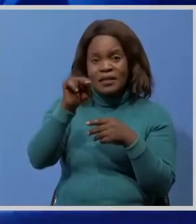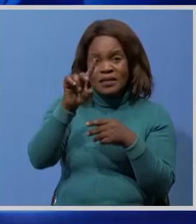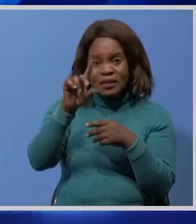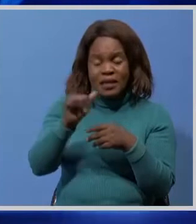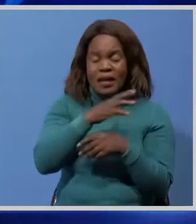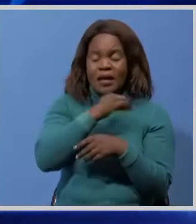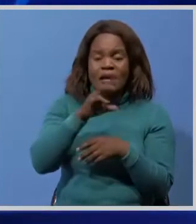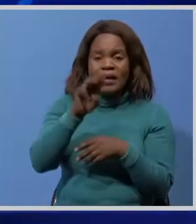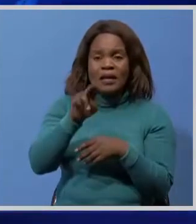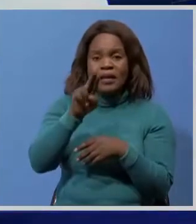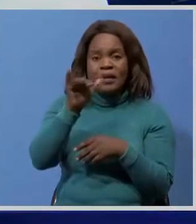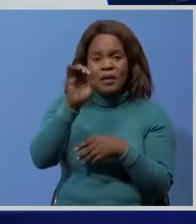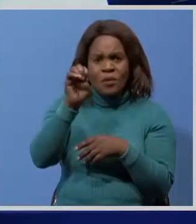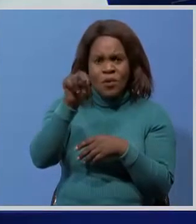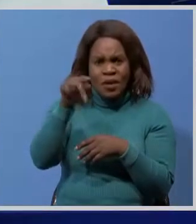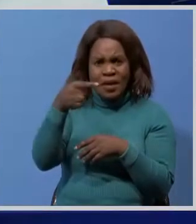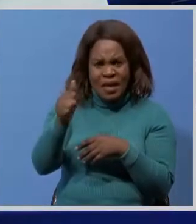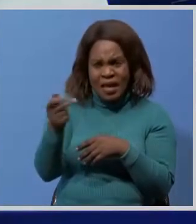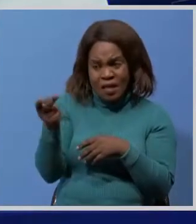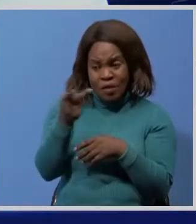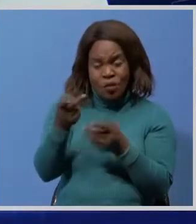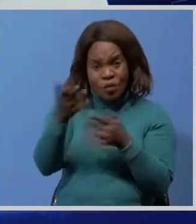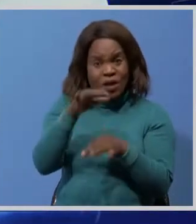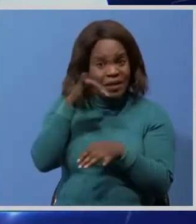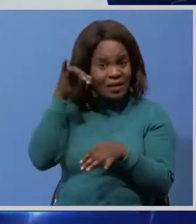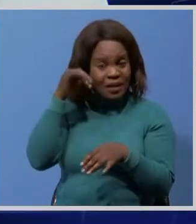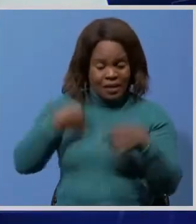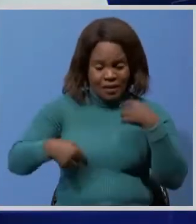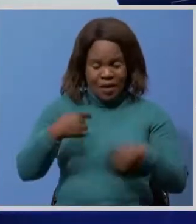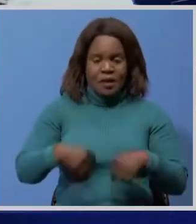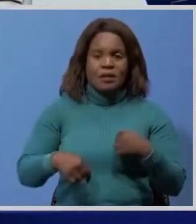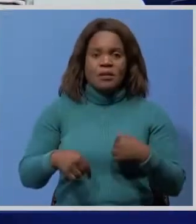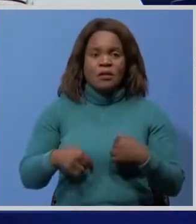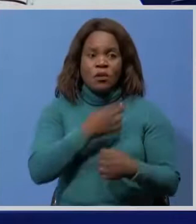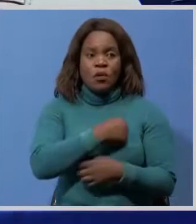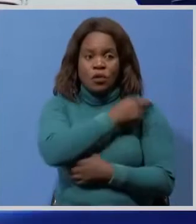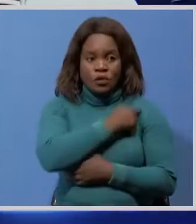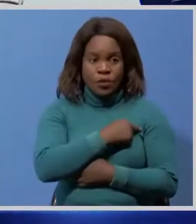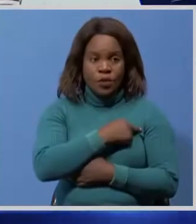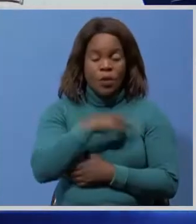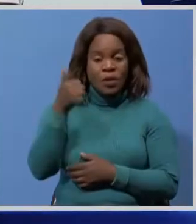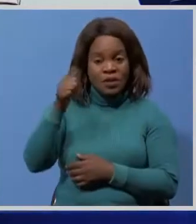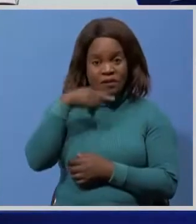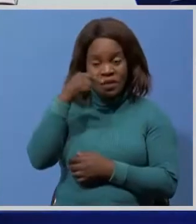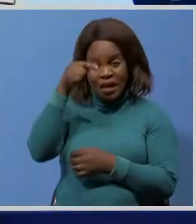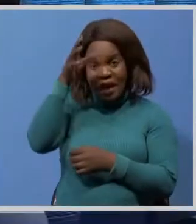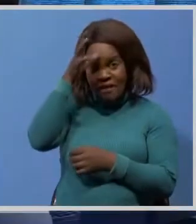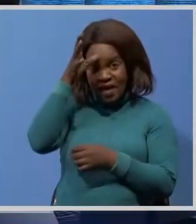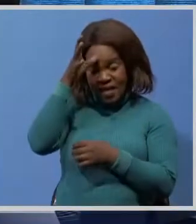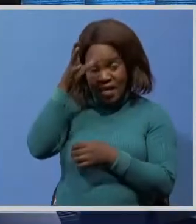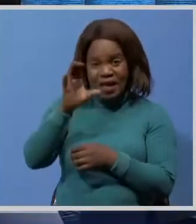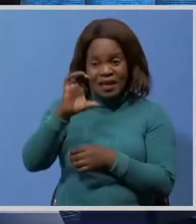two priests died yesterday in Lusaka's Maina Soko Military Hospital. President Lungu says Father Chilinda and Father